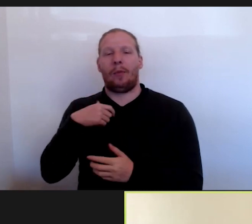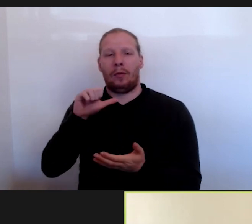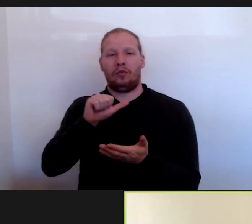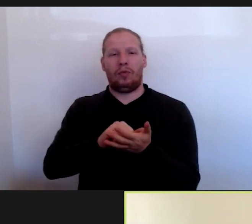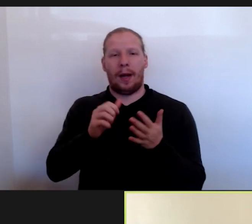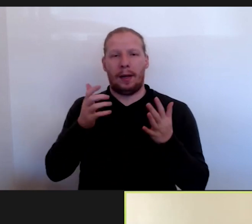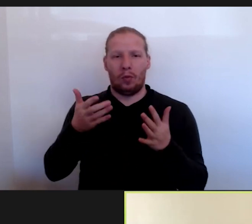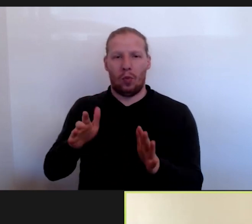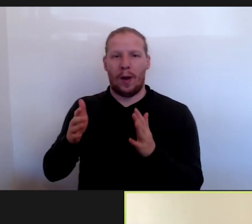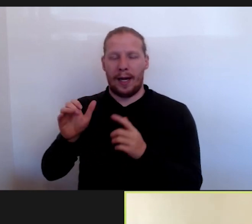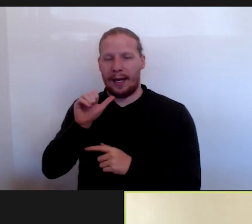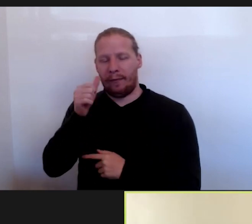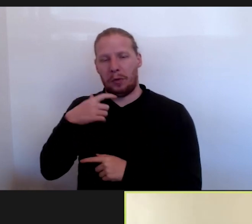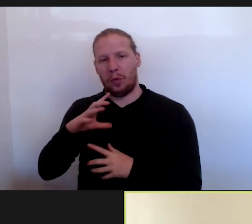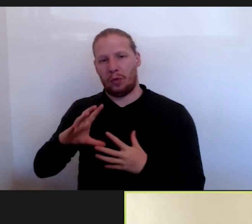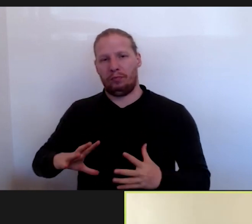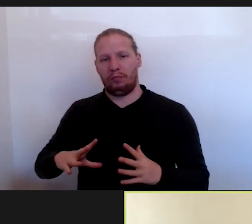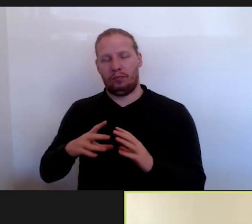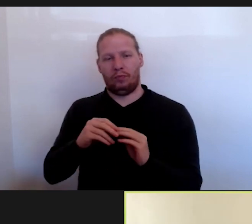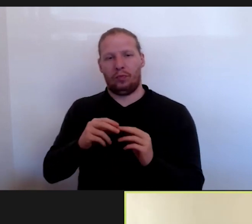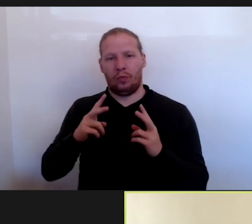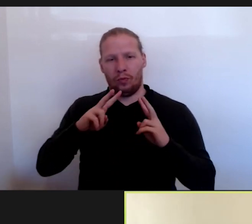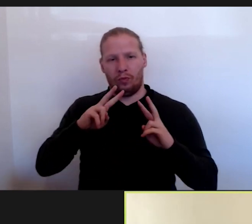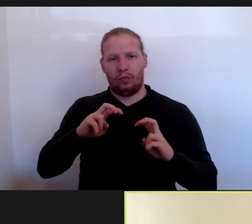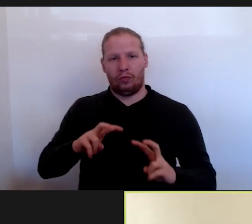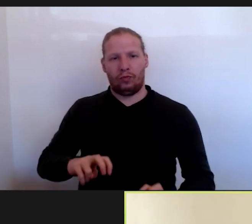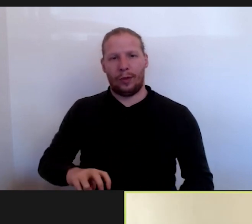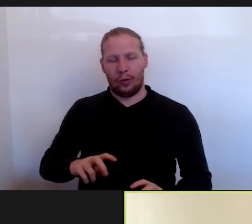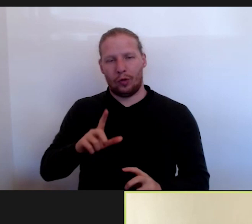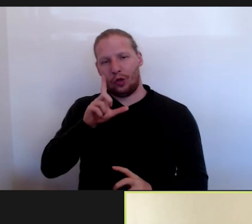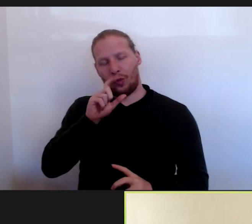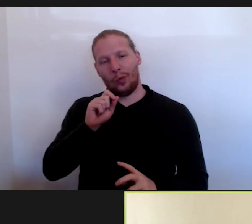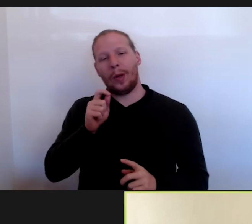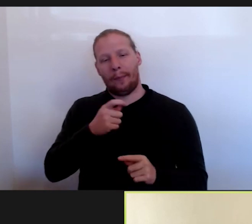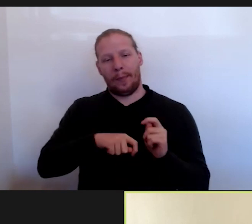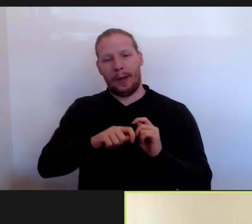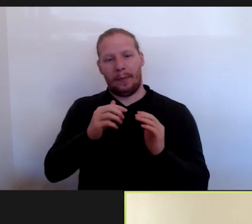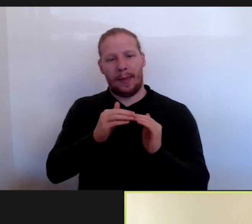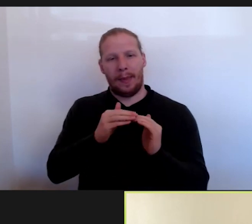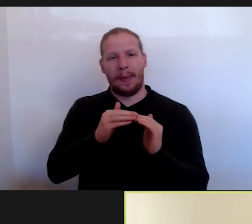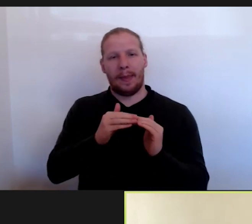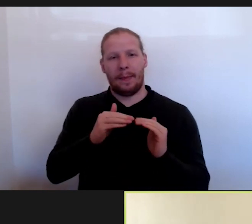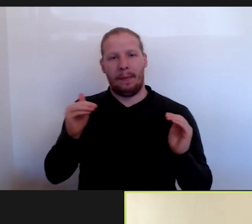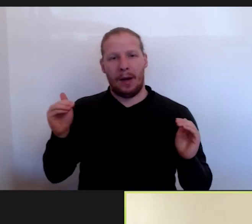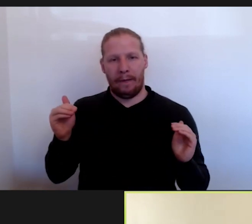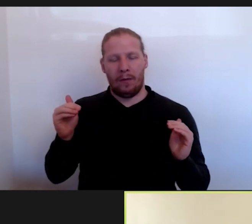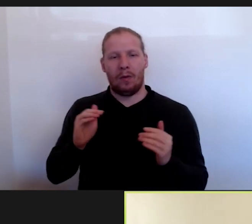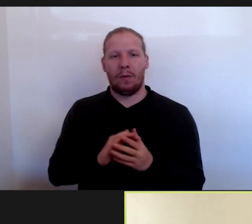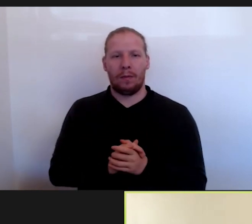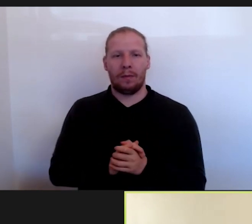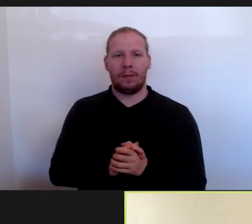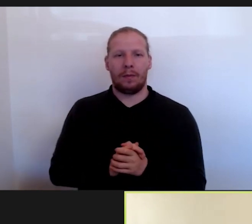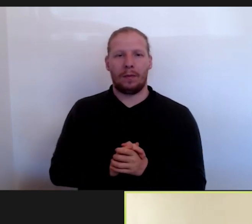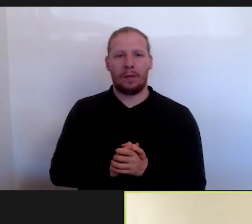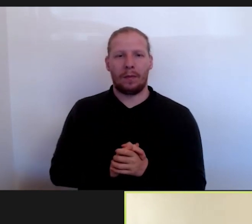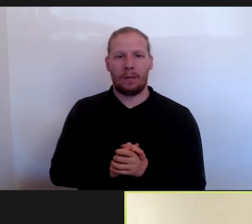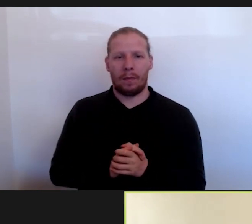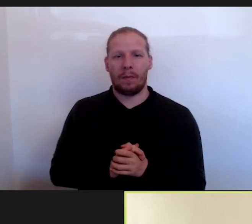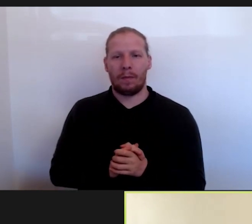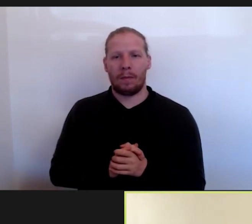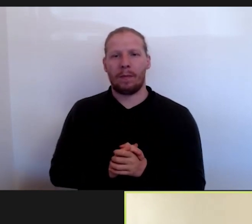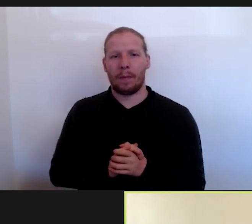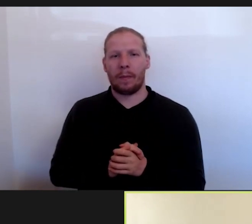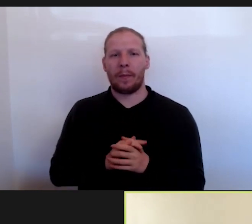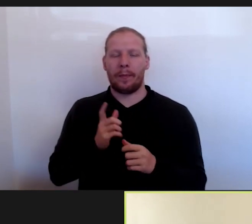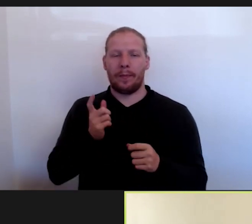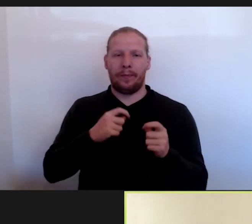produce the kind of research that can actually be the platform and be the kind of pressure that we can